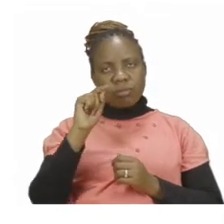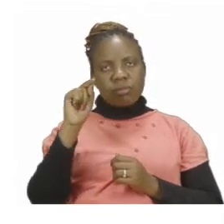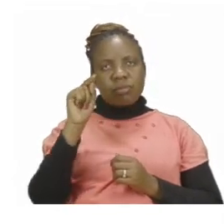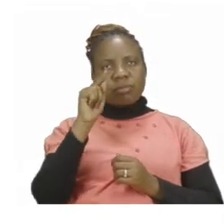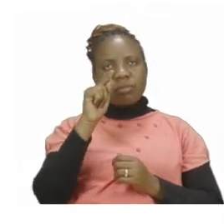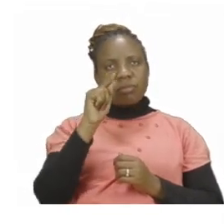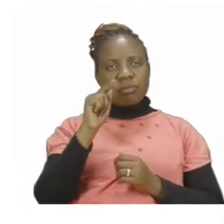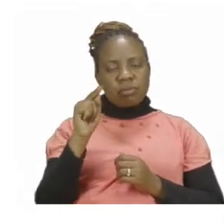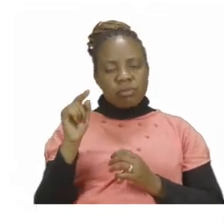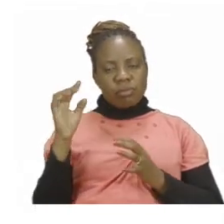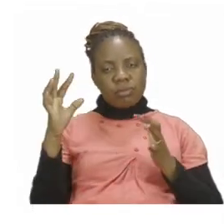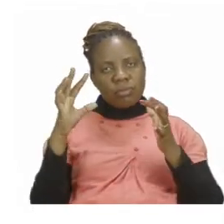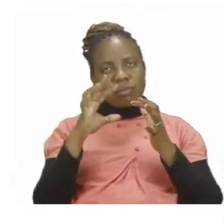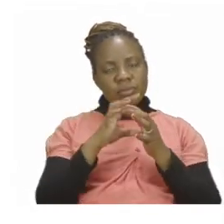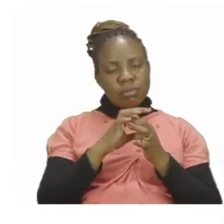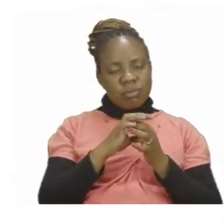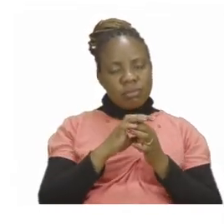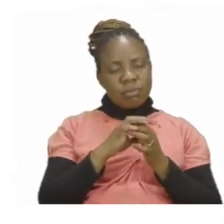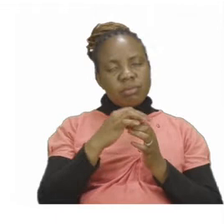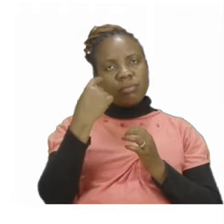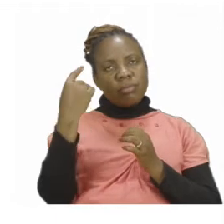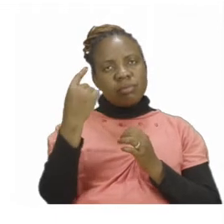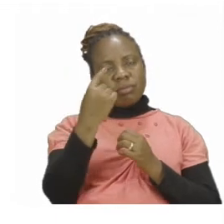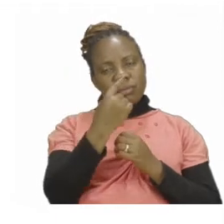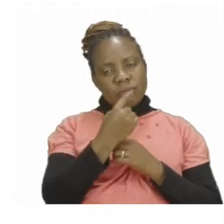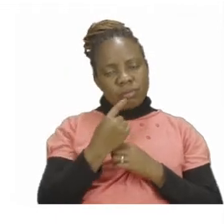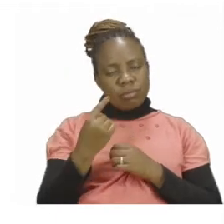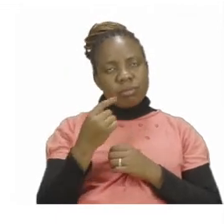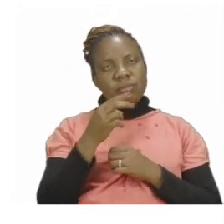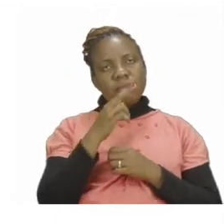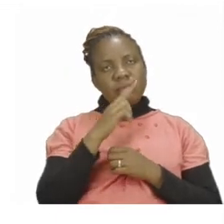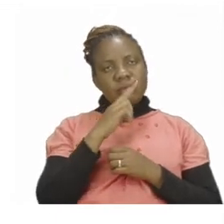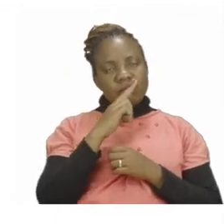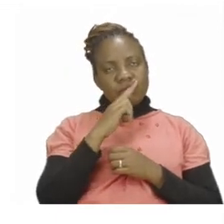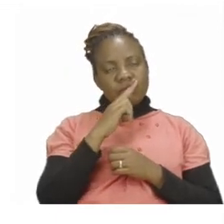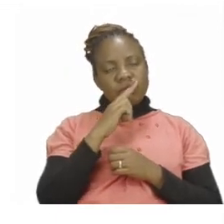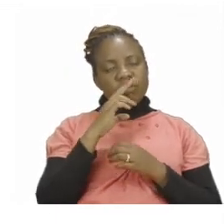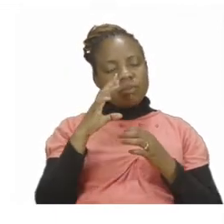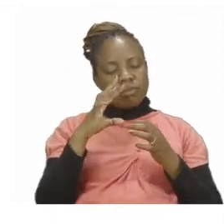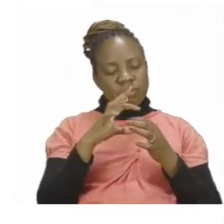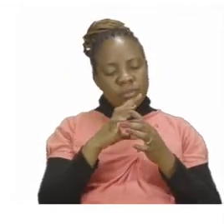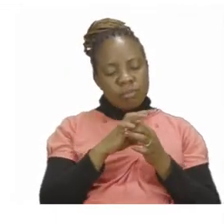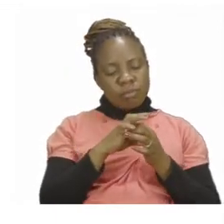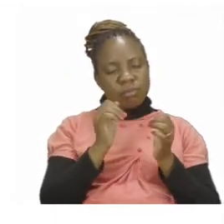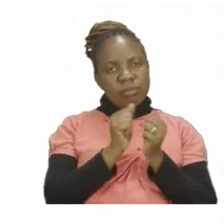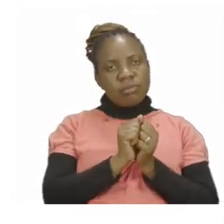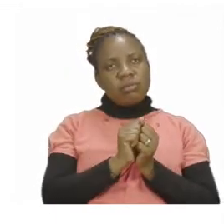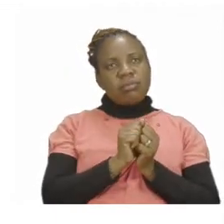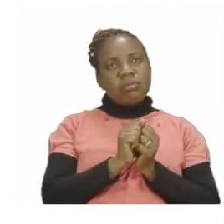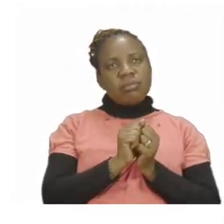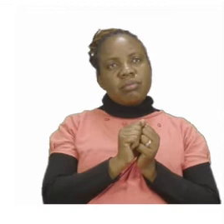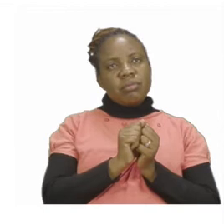to match each sum with the correct answer in the middle. Now you